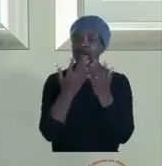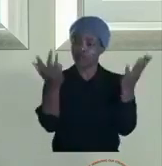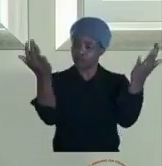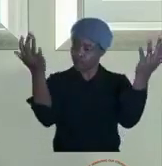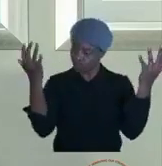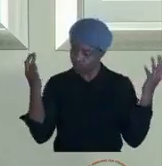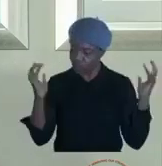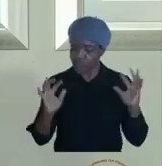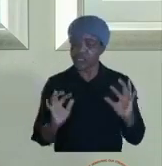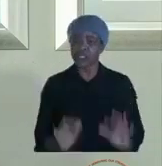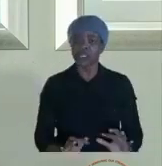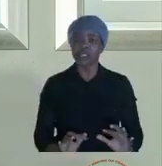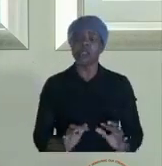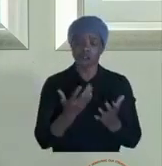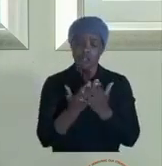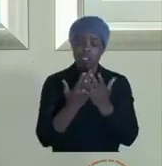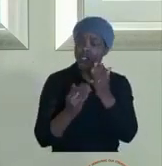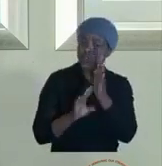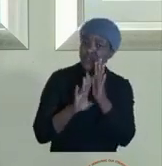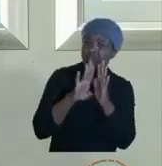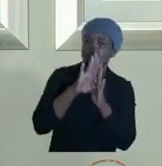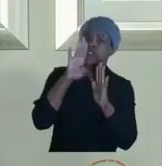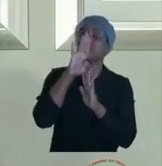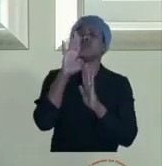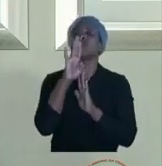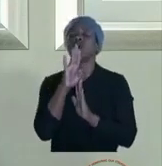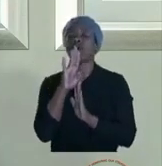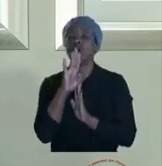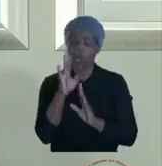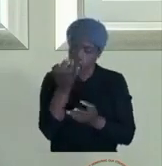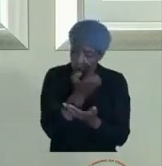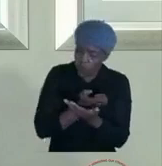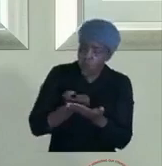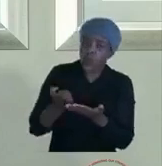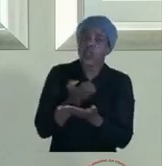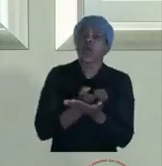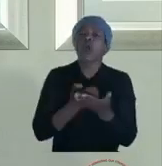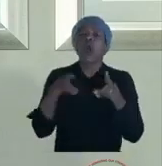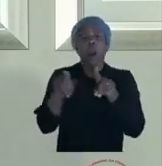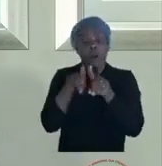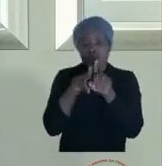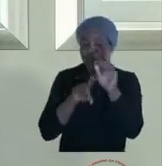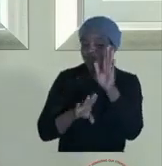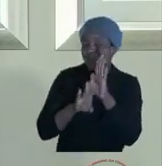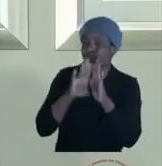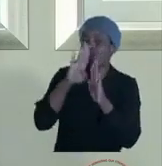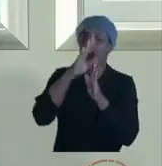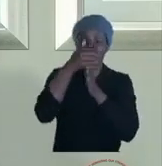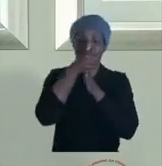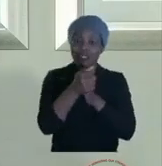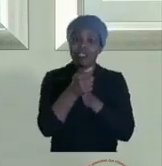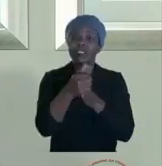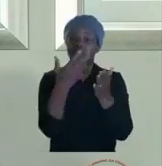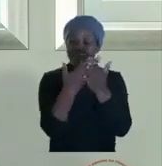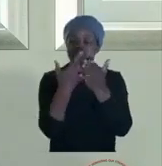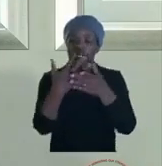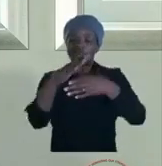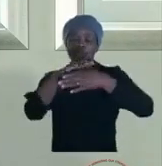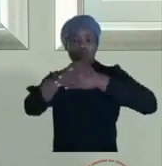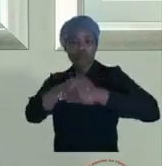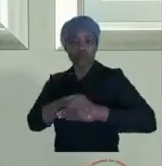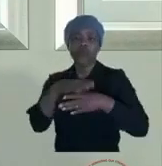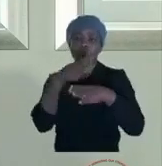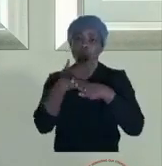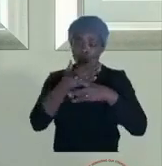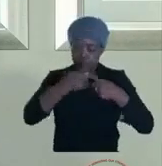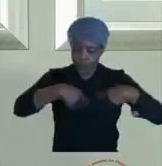to, amongst others, grow an inclusive economy and the promotion of leadership and partnerships throughout